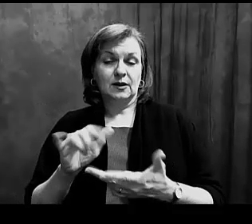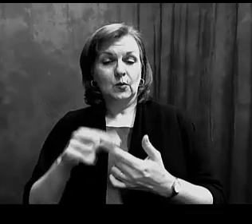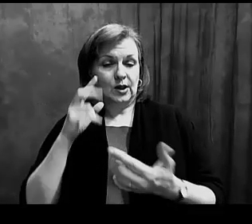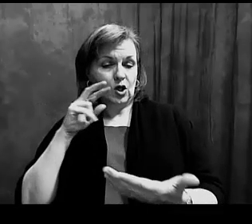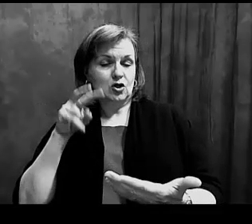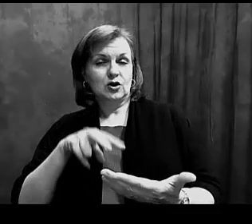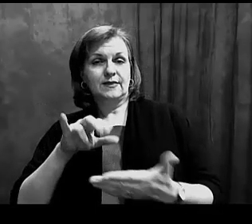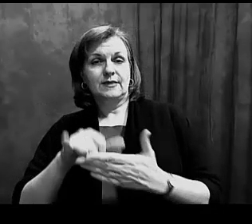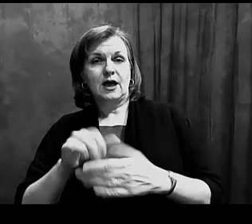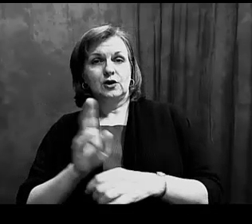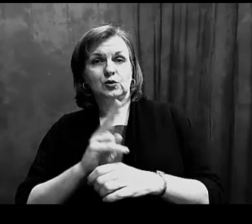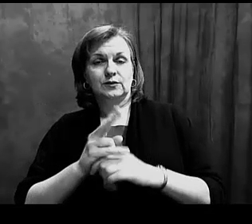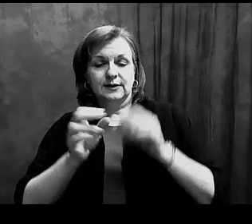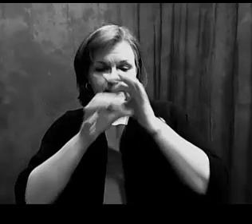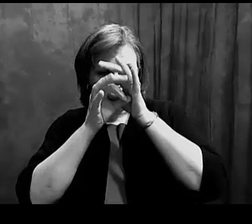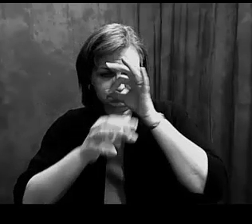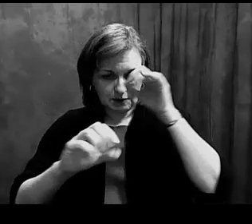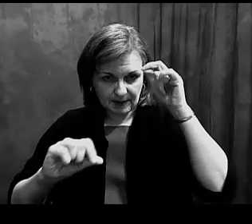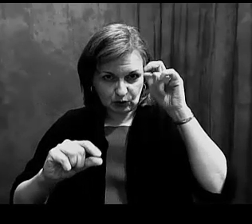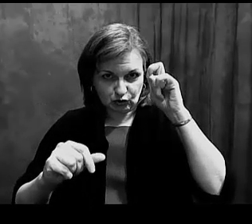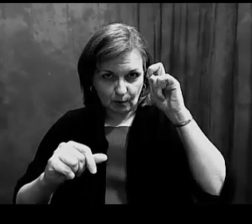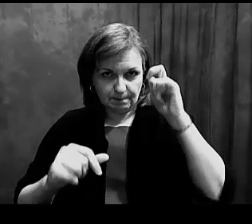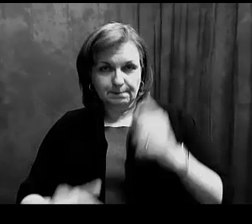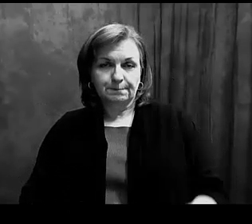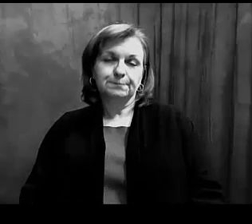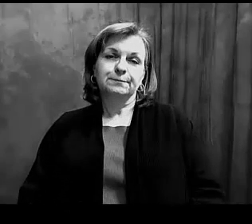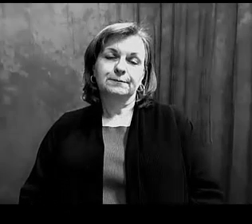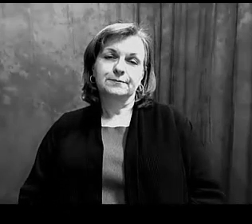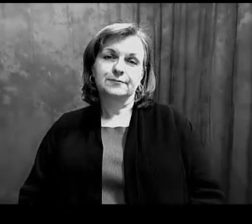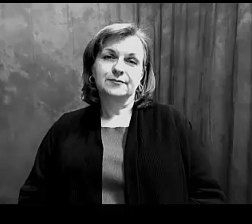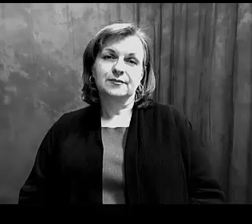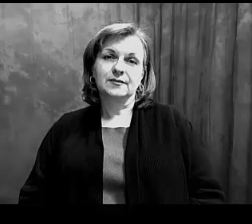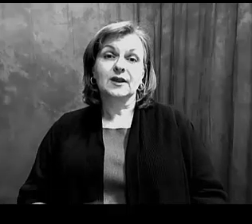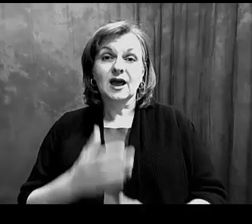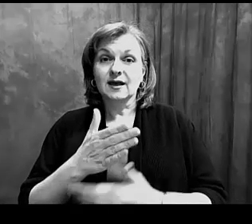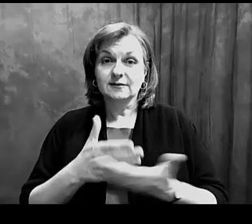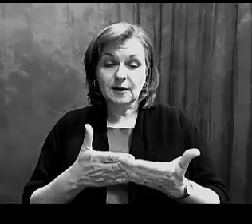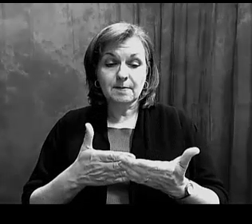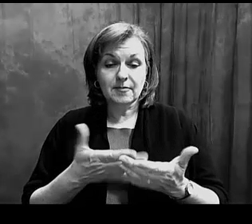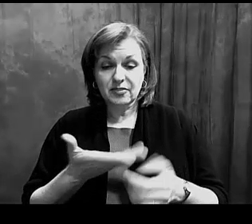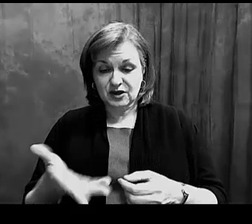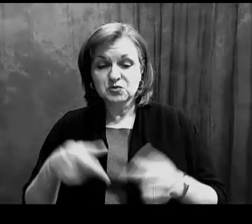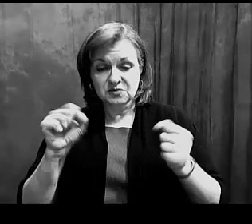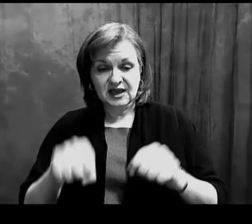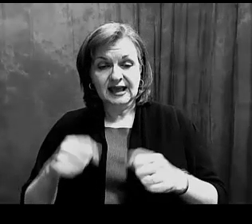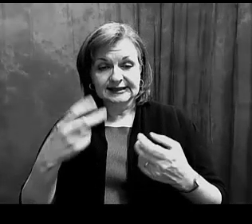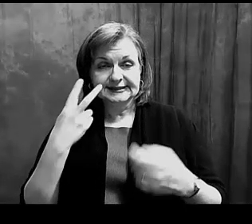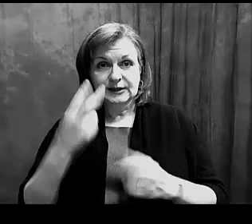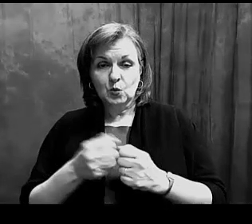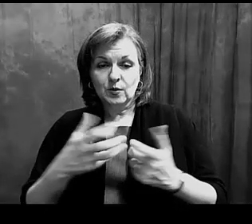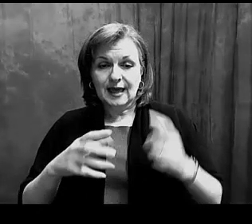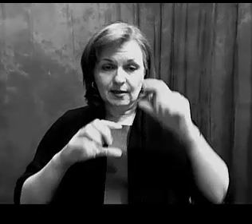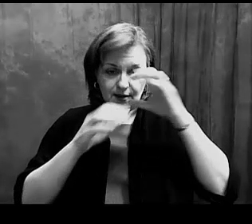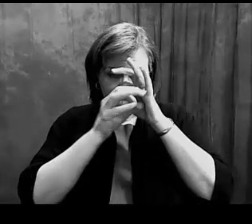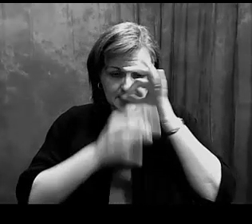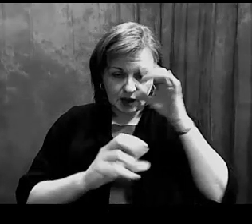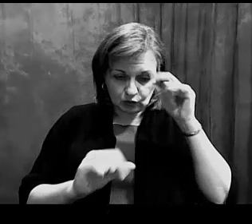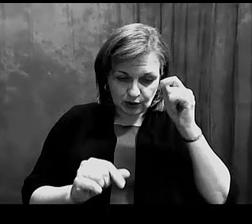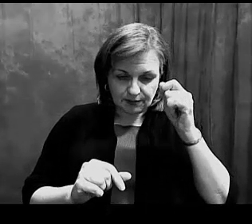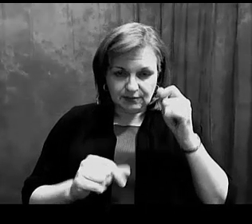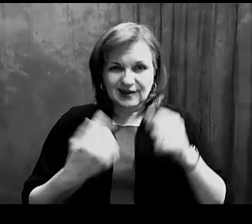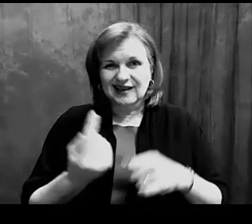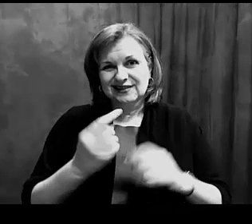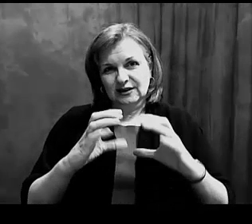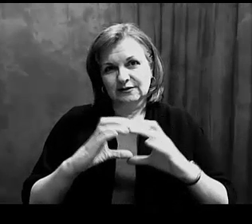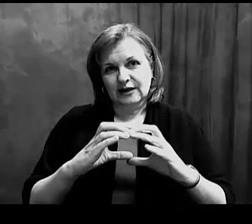actually look at them directly using microscopy. Some things you can see. There are single cells that you